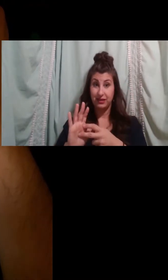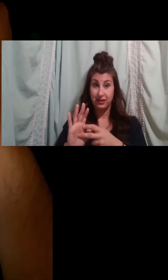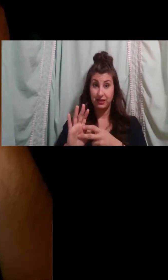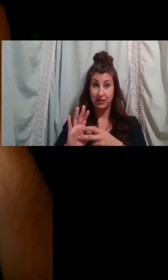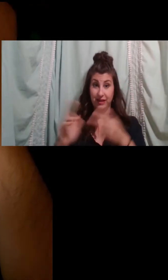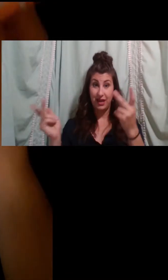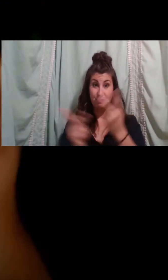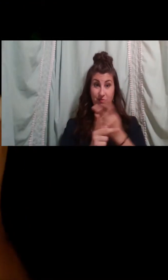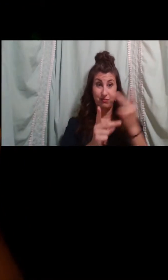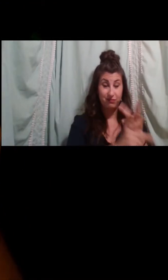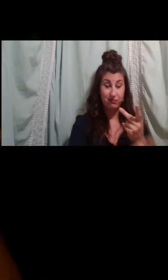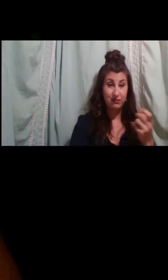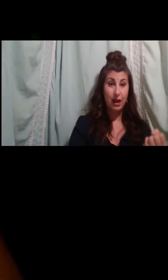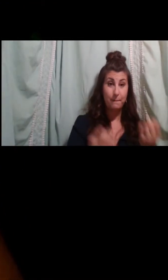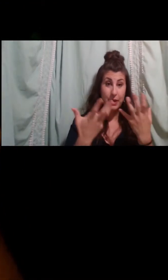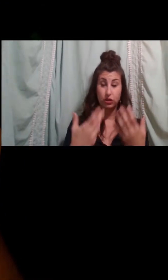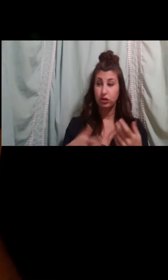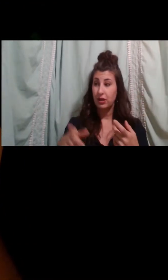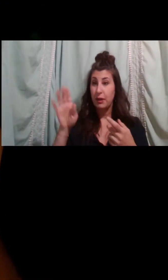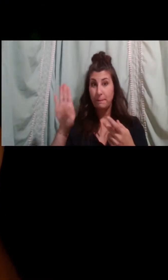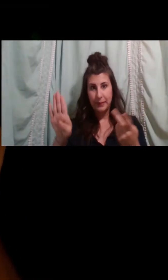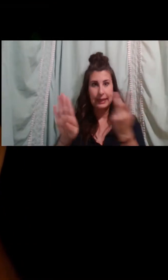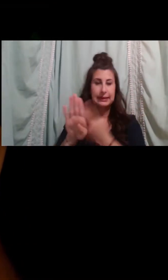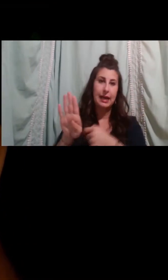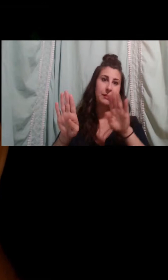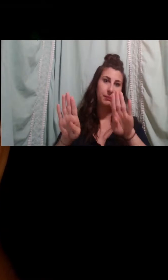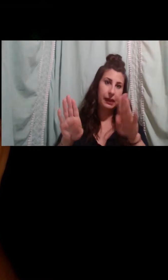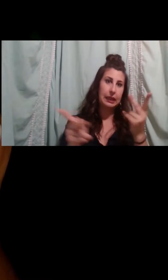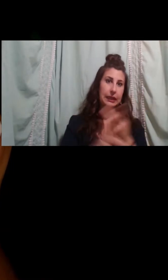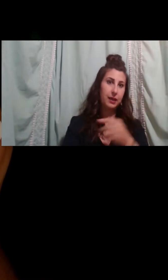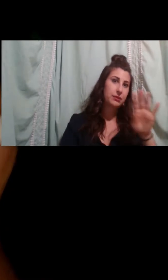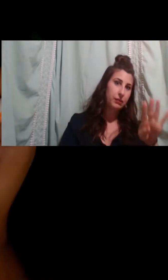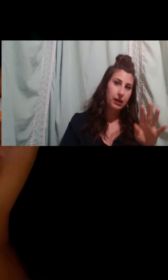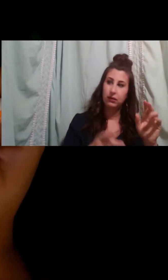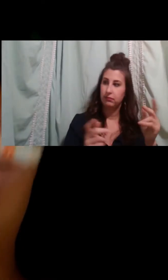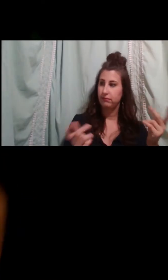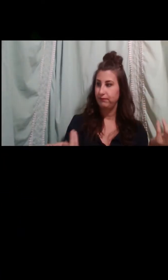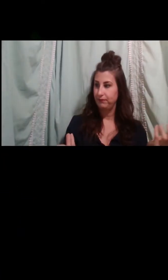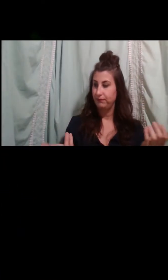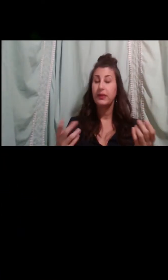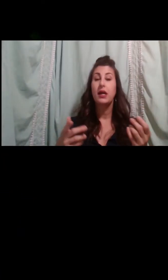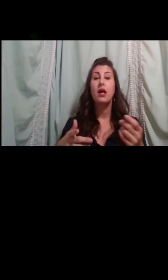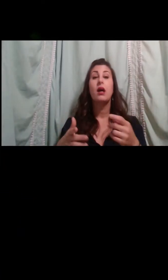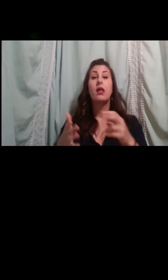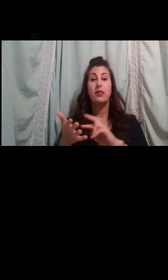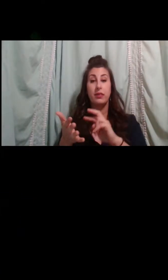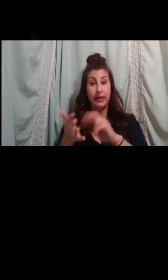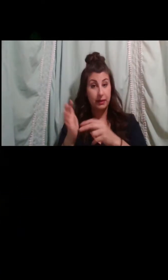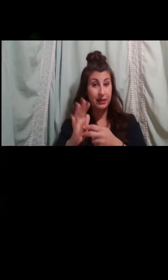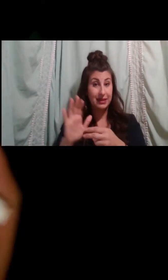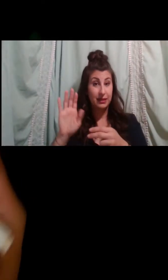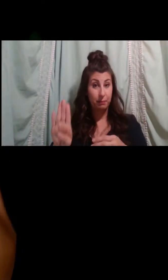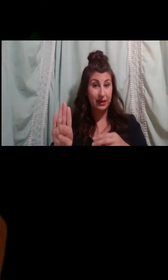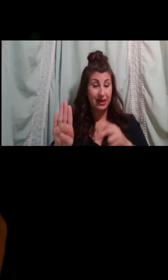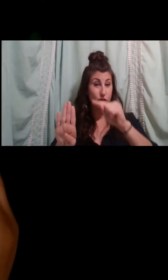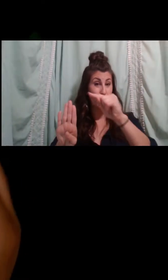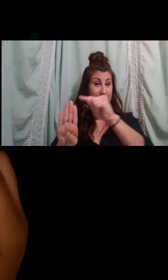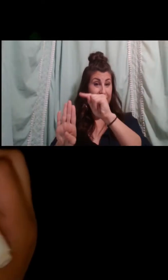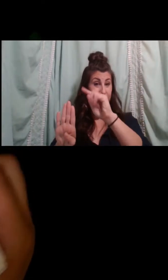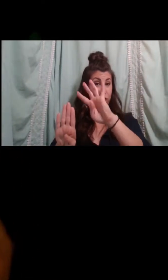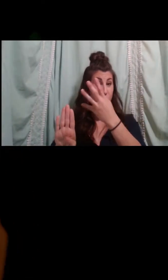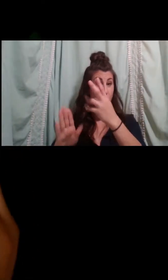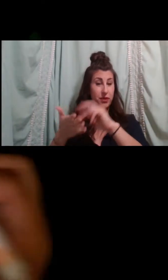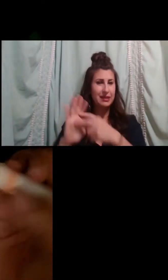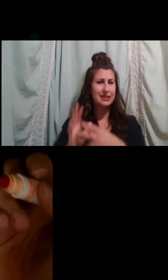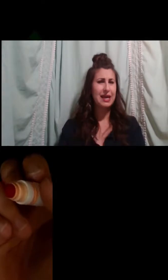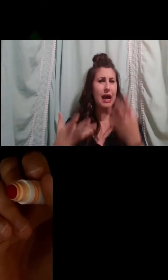the exponent number of times, so it'll be b times b times b times b, then b to the negative 4th means